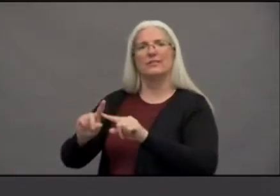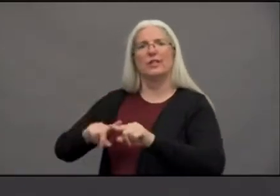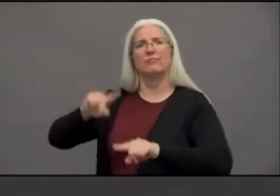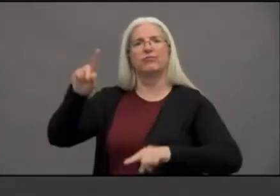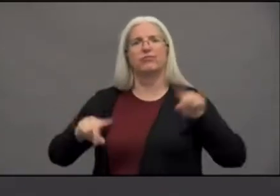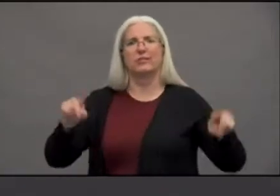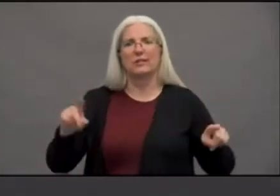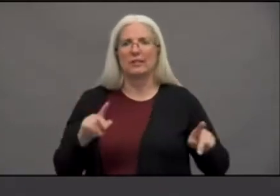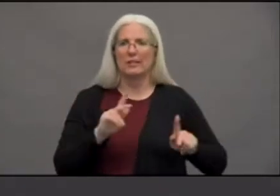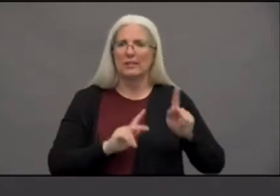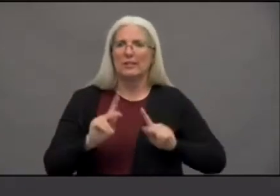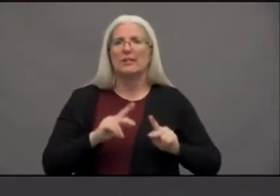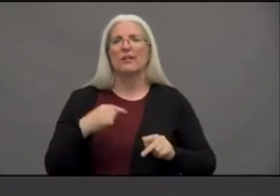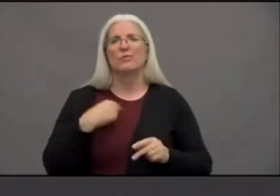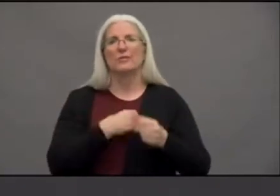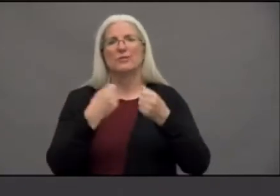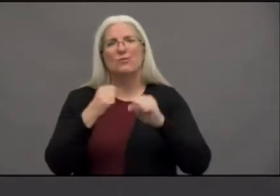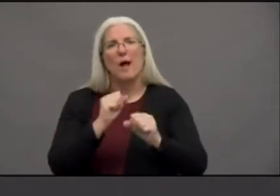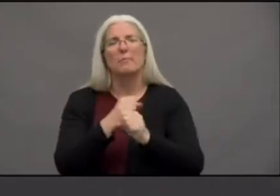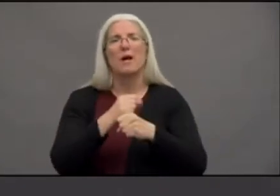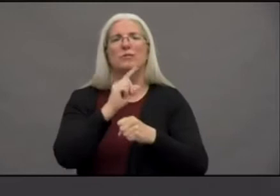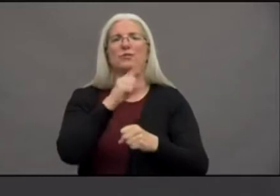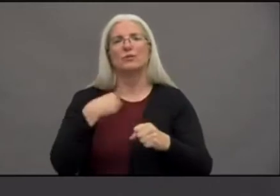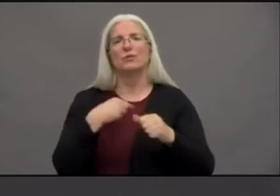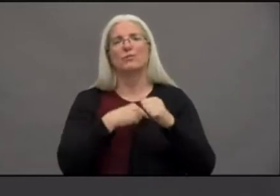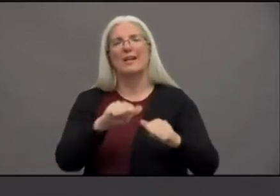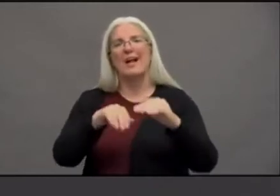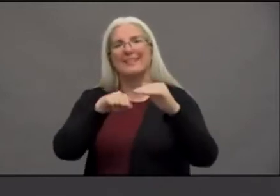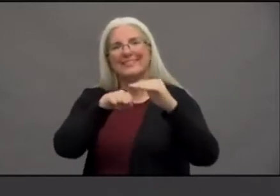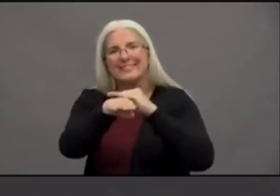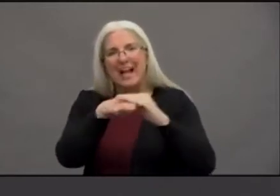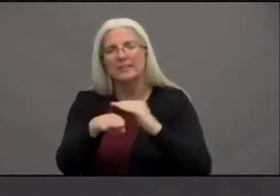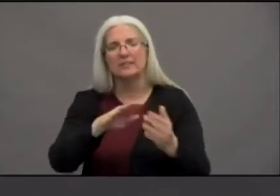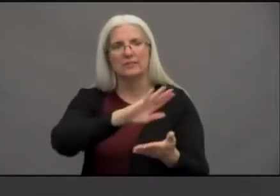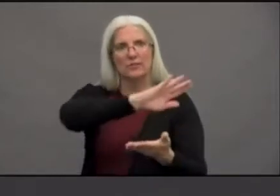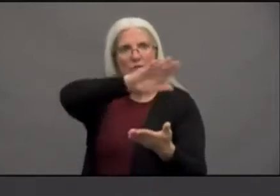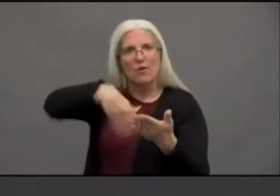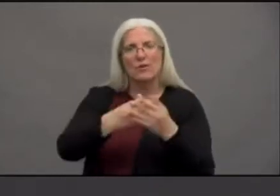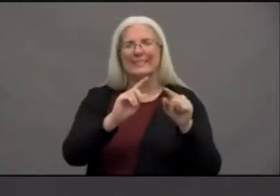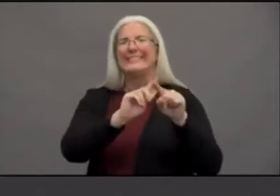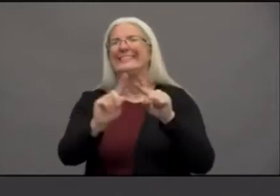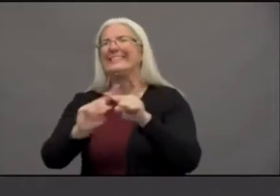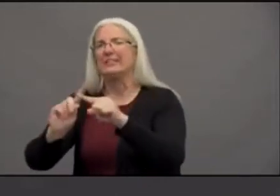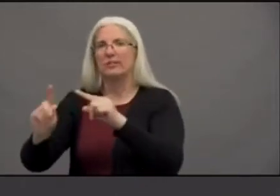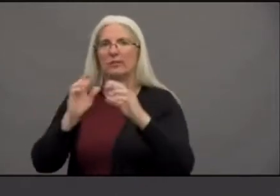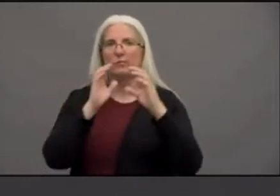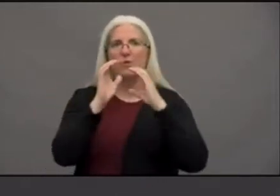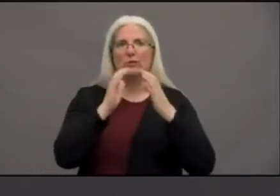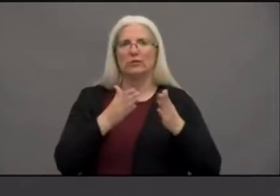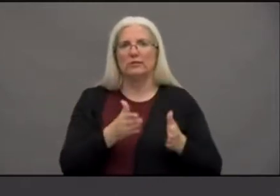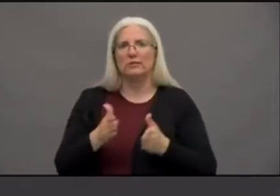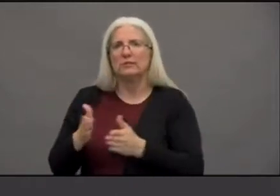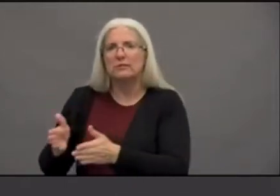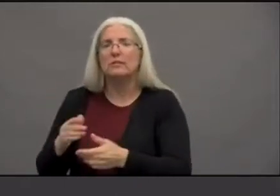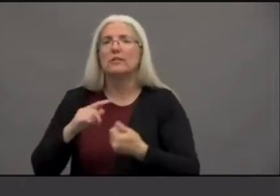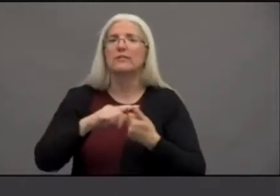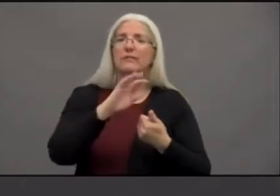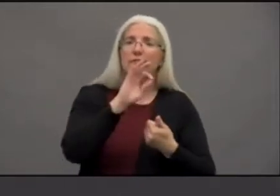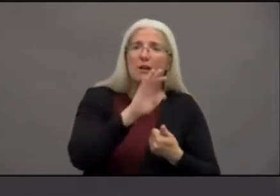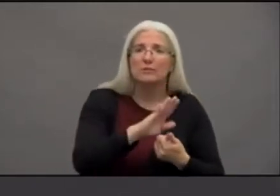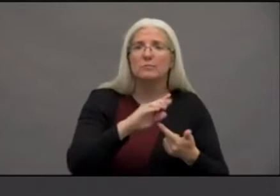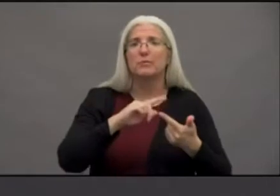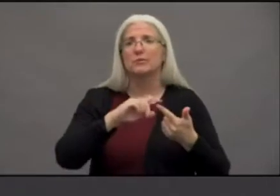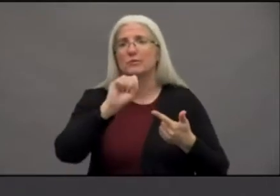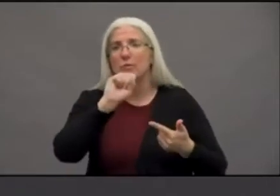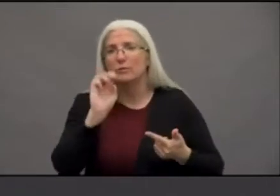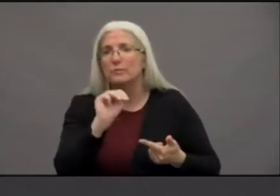every single communication channel that is available out there, including billboards, which goes back to the basics. So these billboards, the models on the billboards are actually our